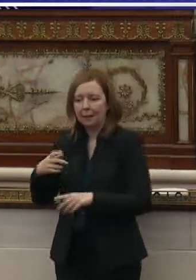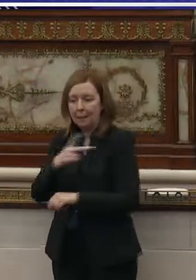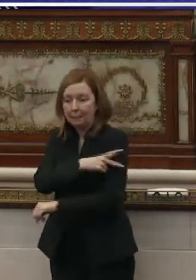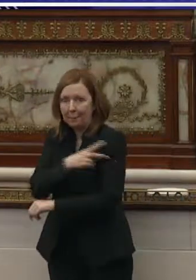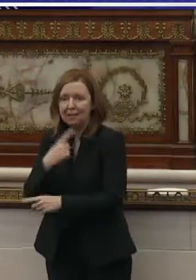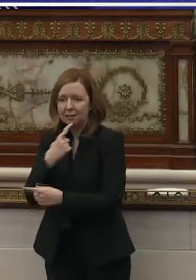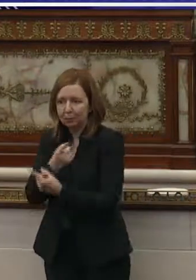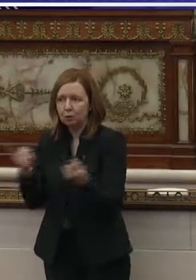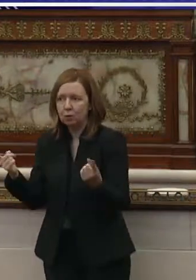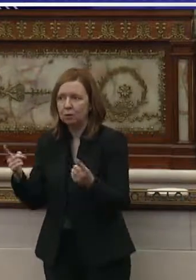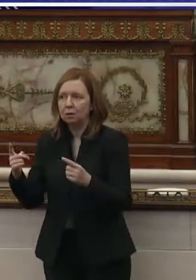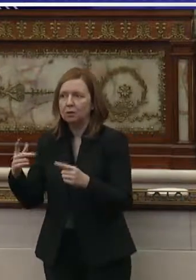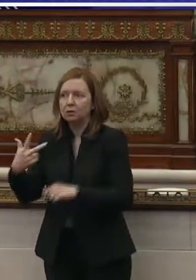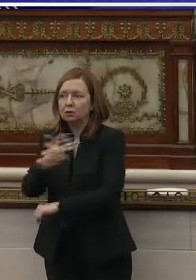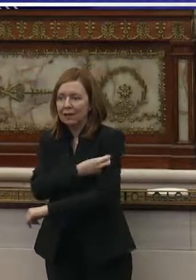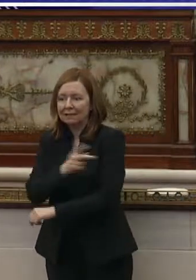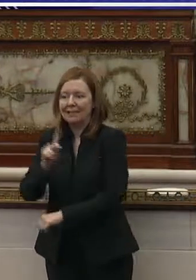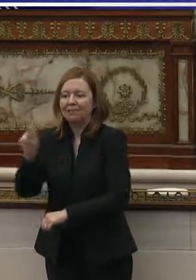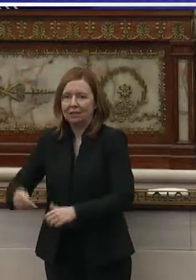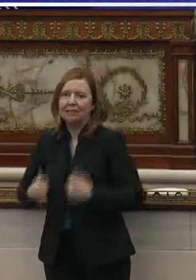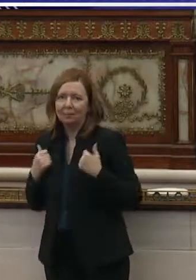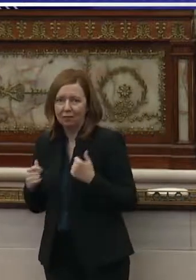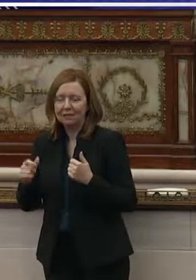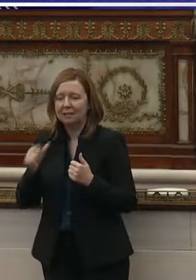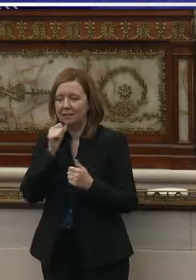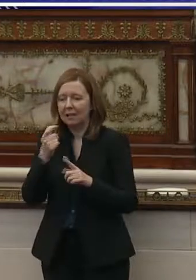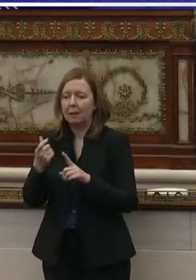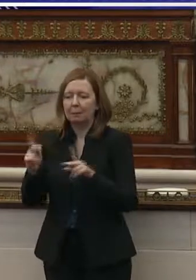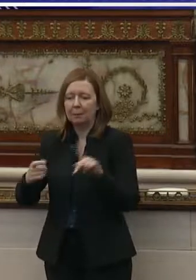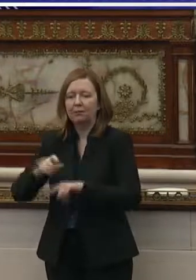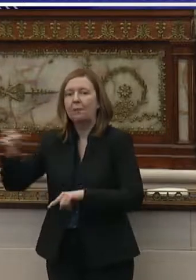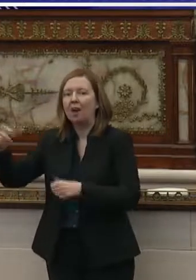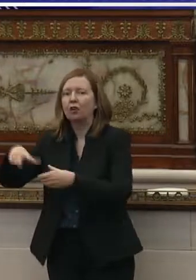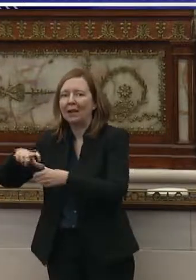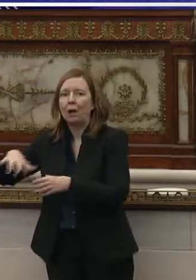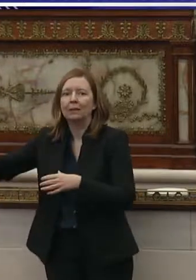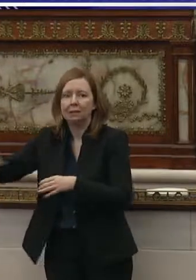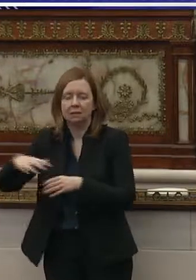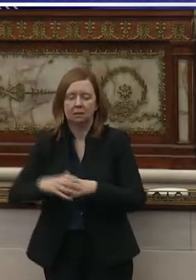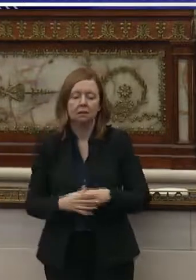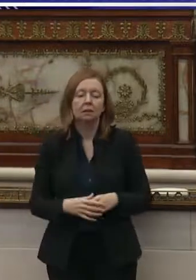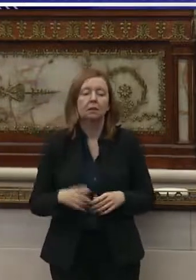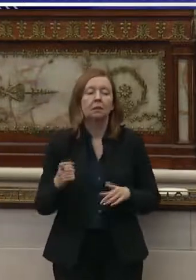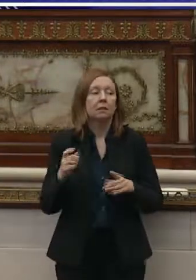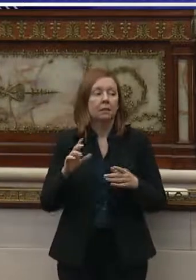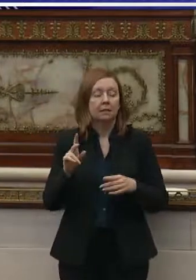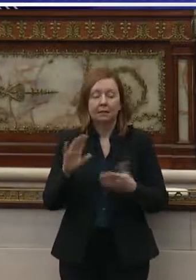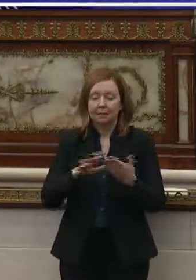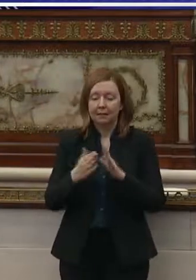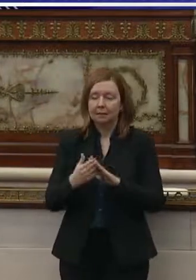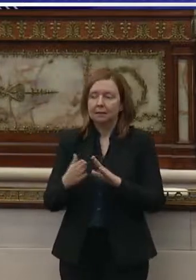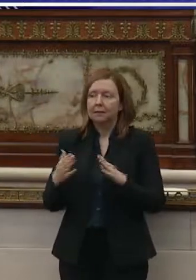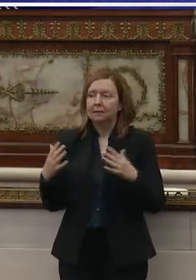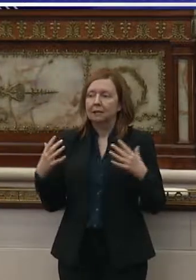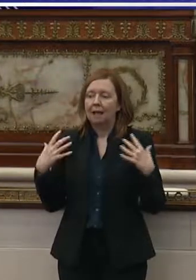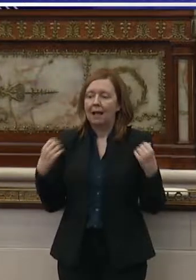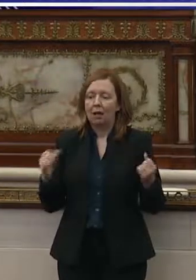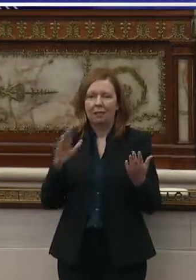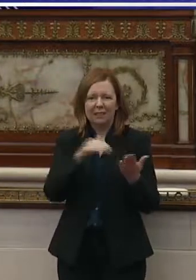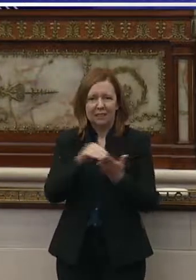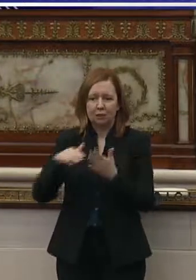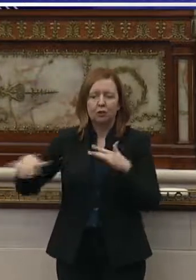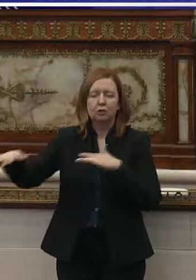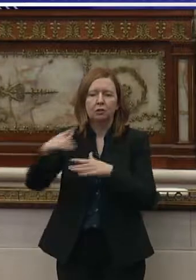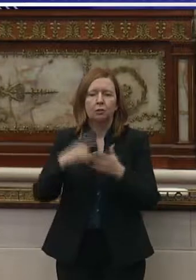to vaccinate Philadelphia residents, not people from the counties. And then for the city health department, the city health centers,